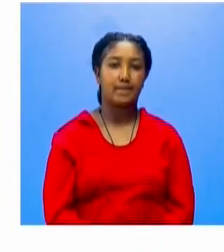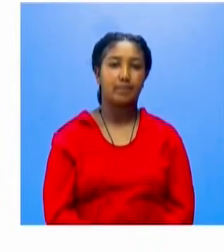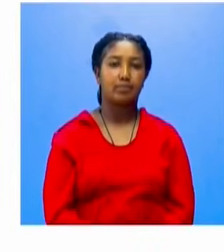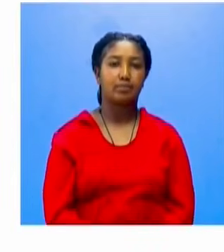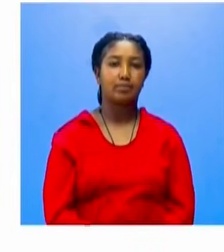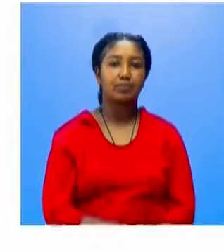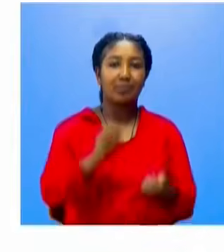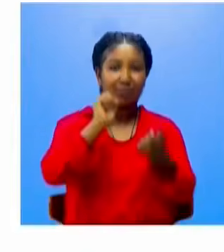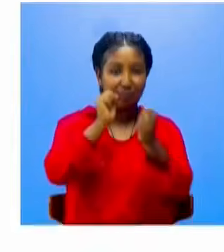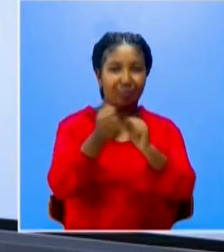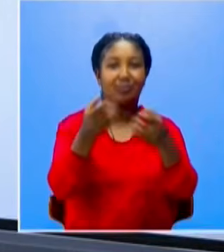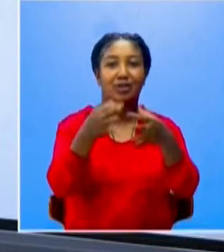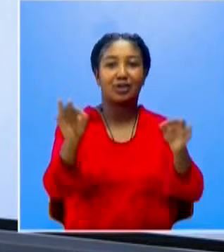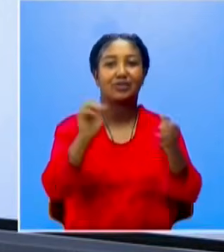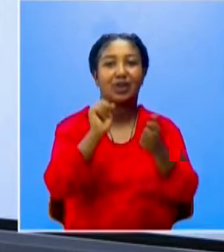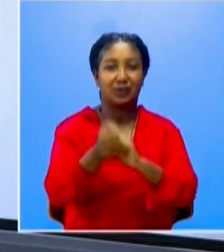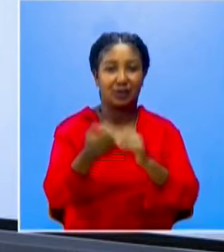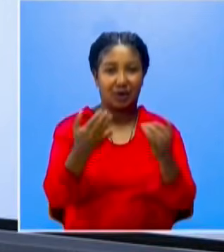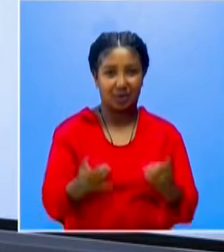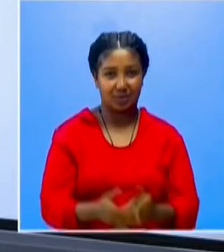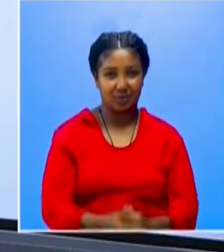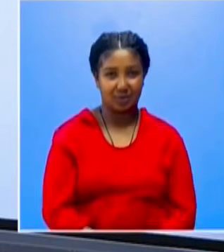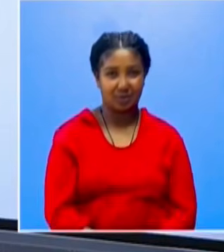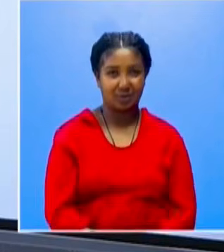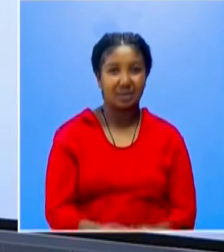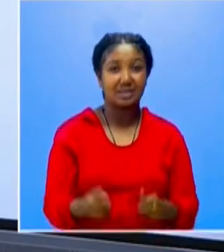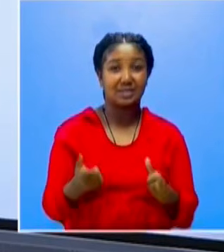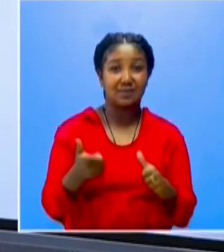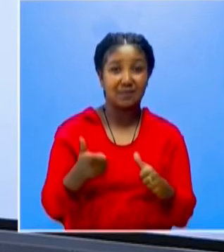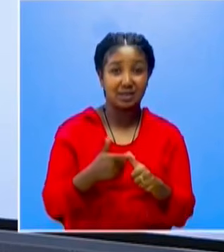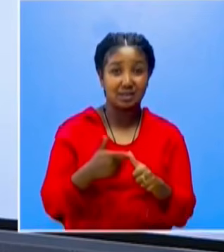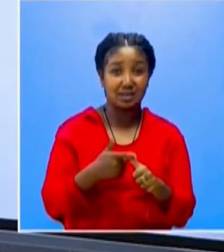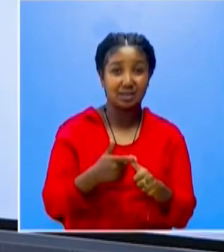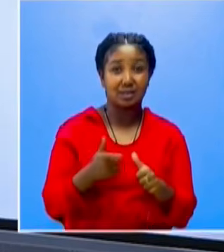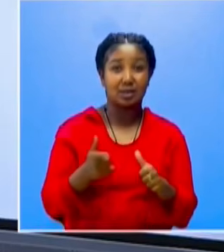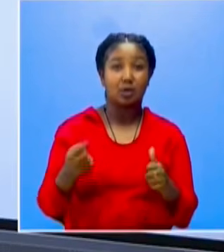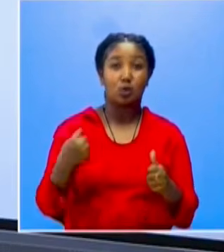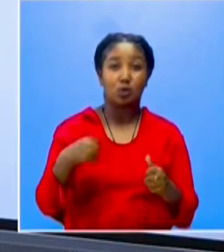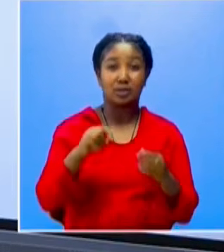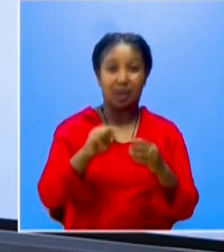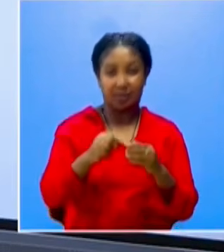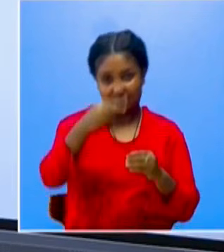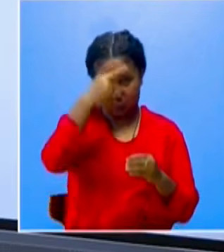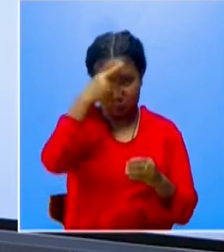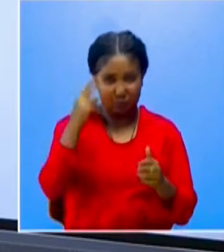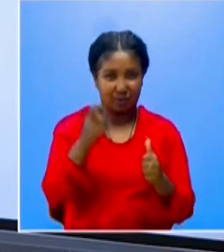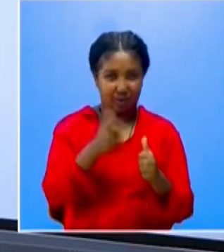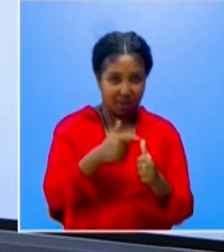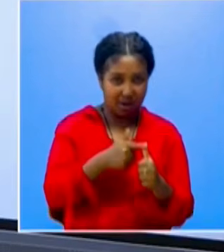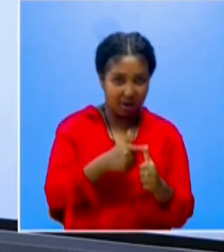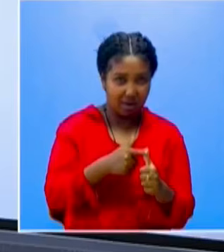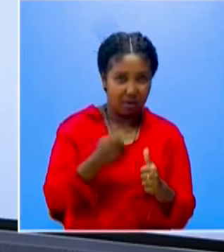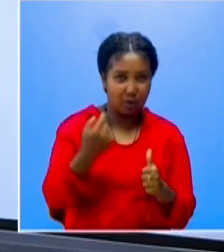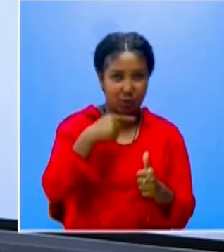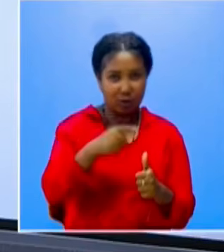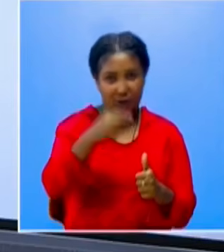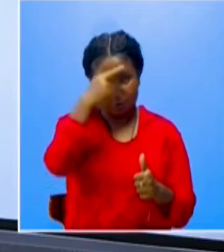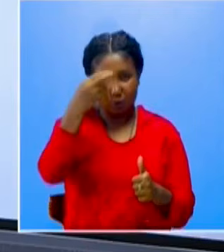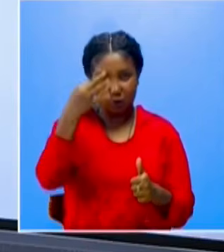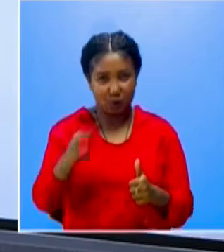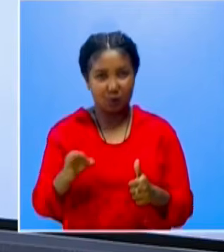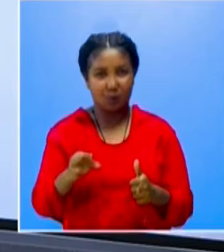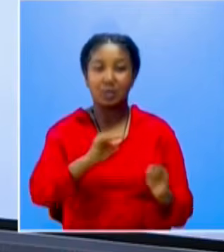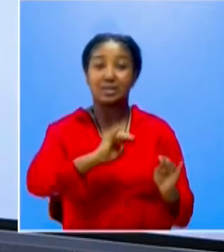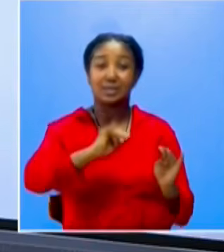Let us change this sentence. On the first pattern, we start with because of, right? So, what do we say? Because of